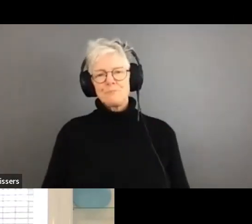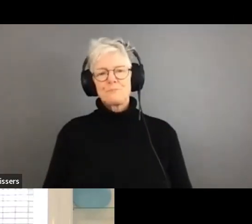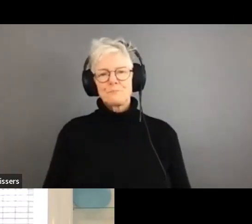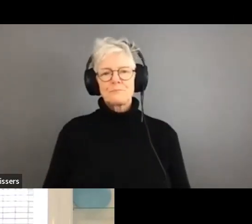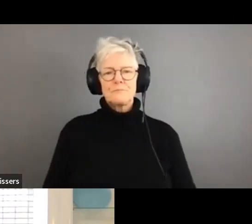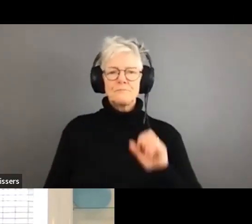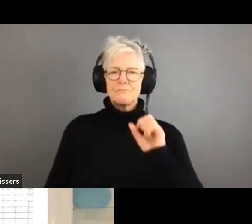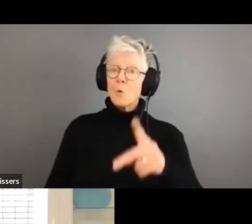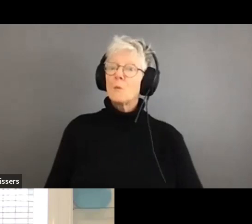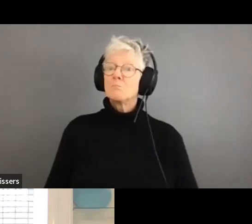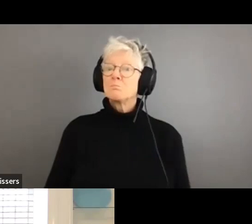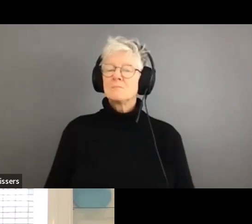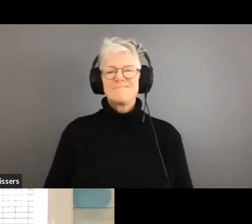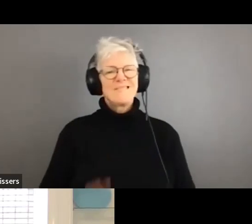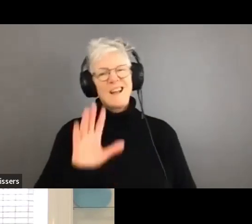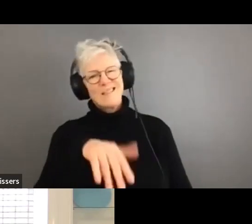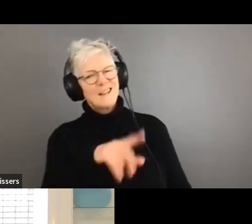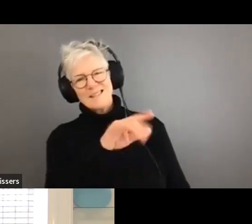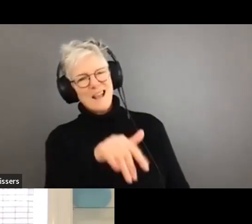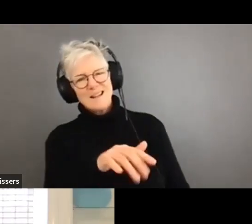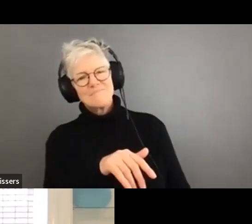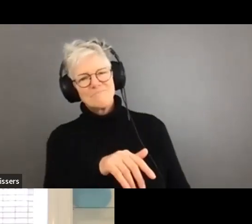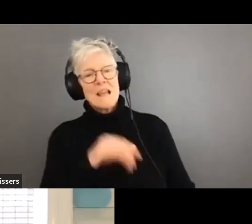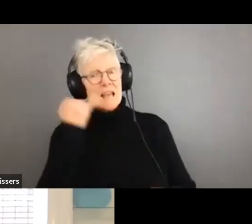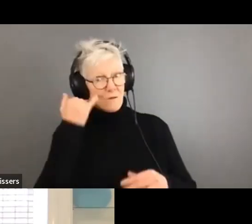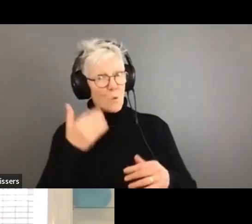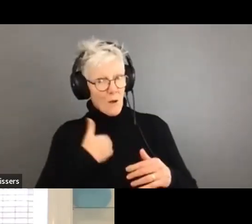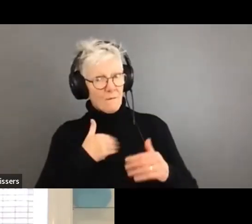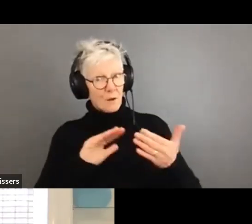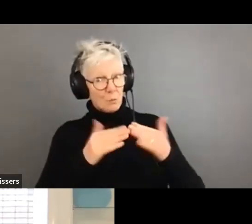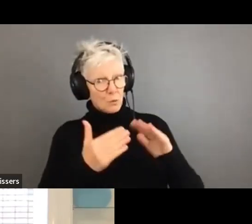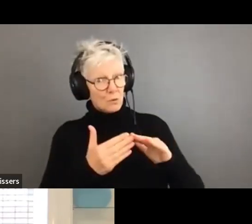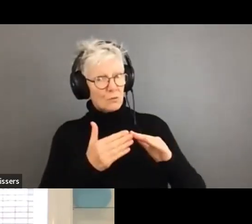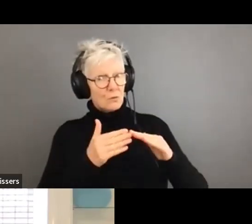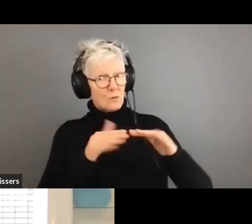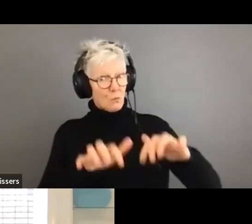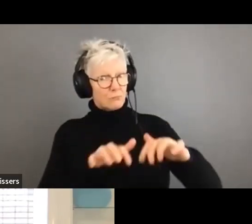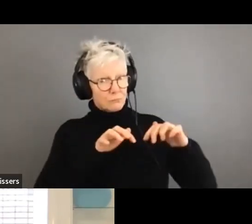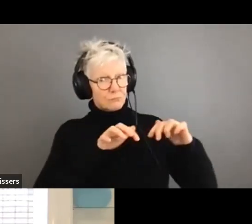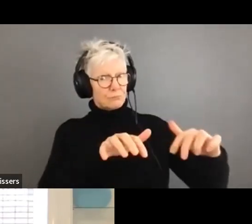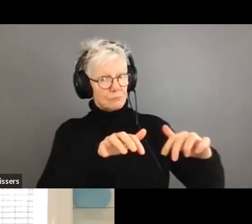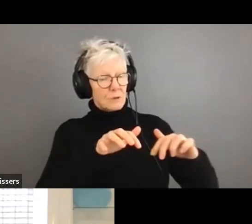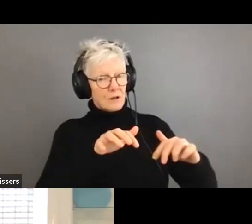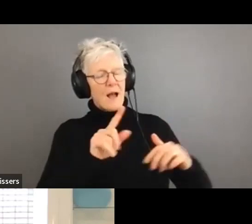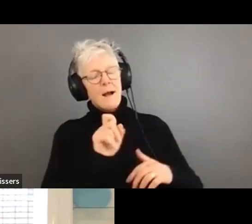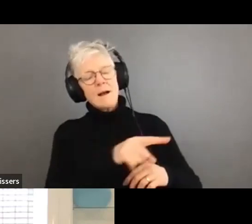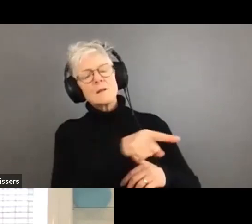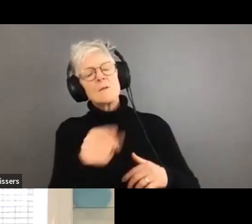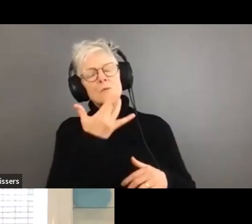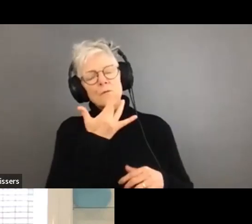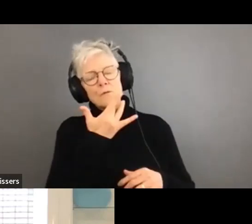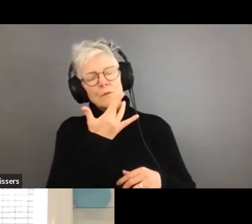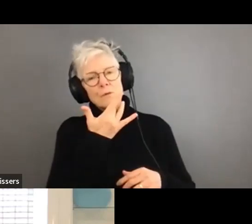Okay. So that's one of the advantages. If you already have a community, see what they prefer. That will help you with your decision,